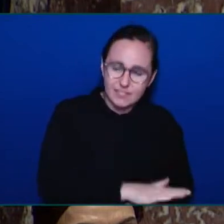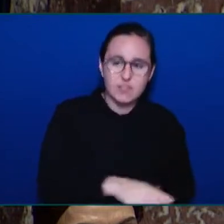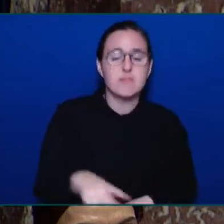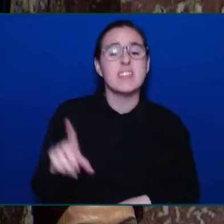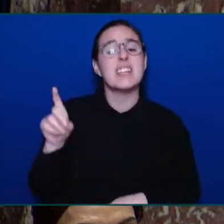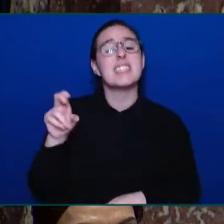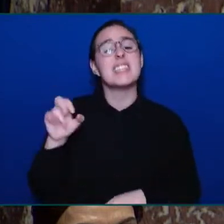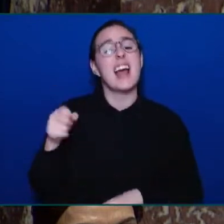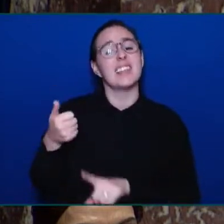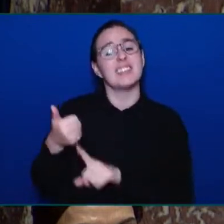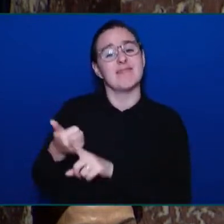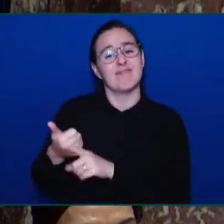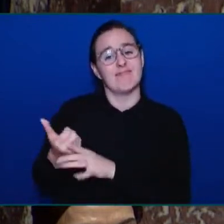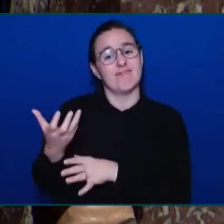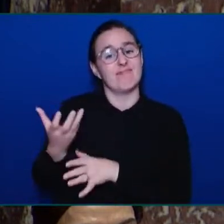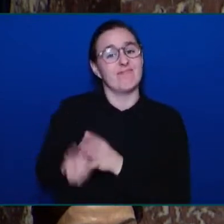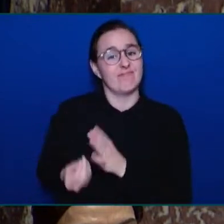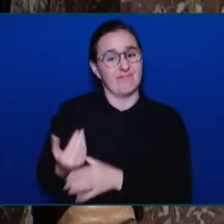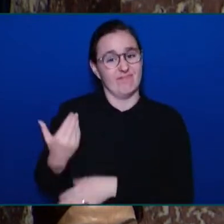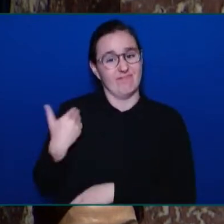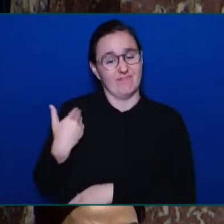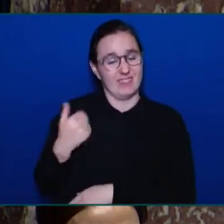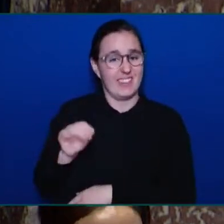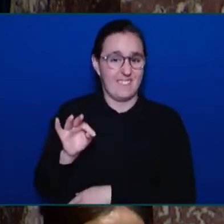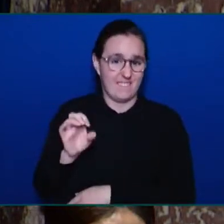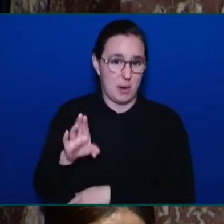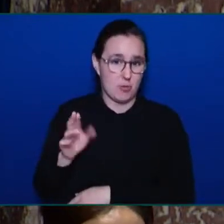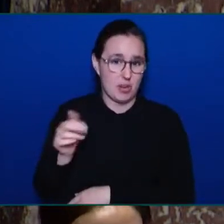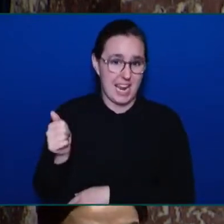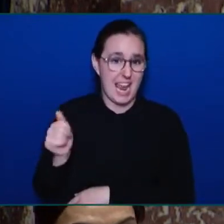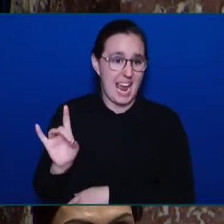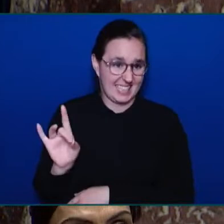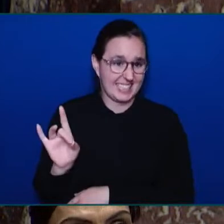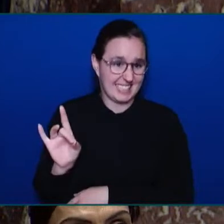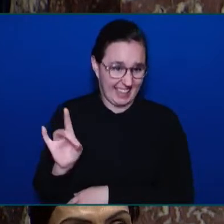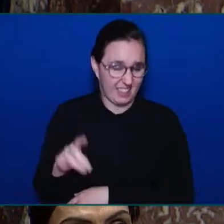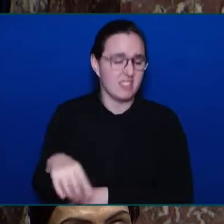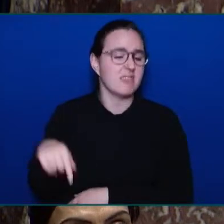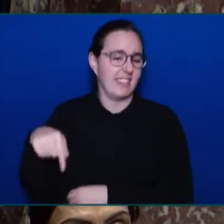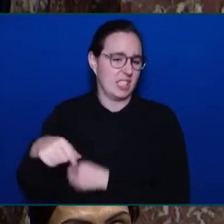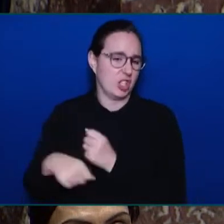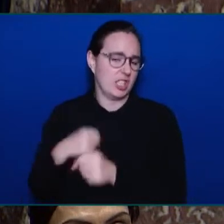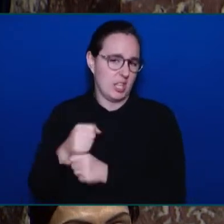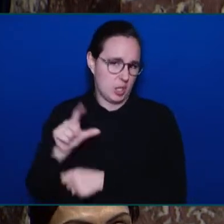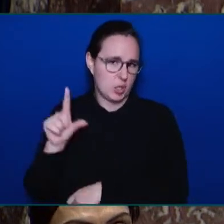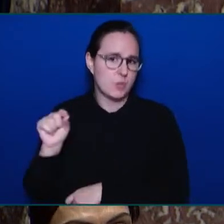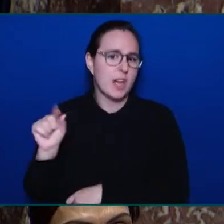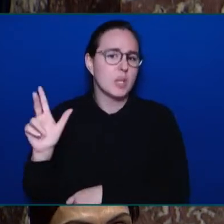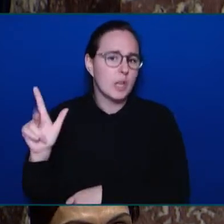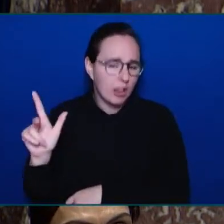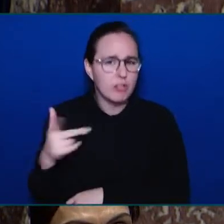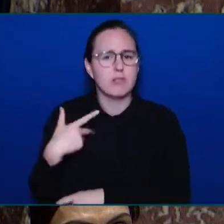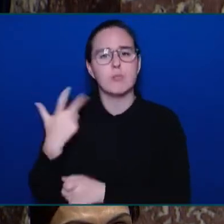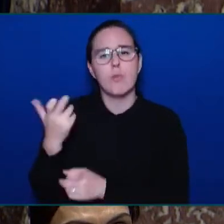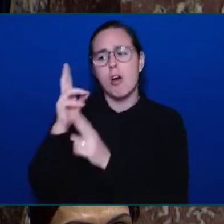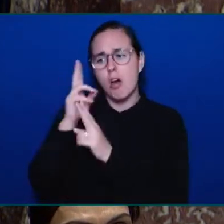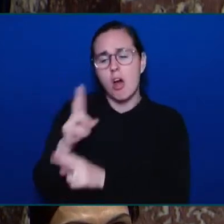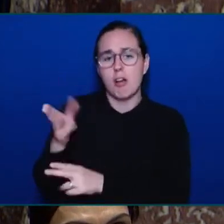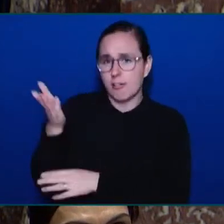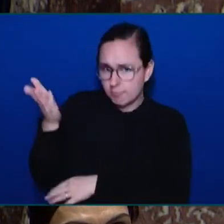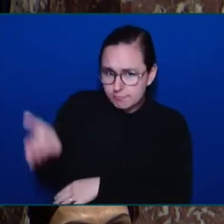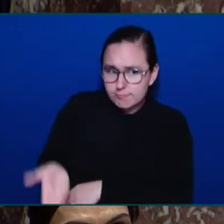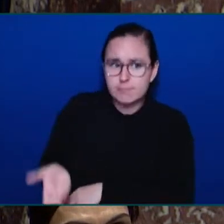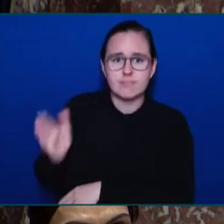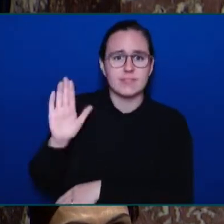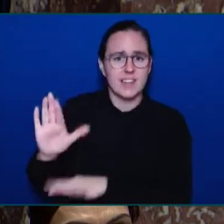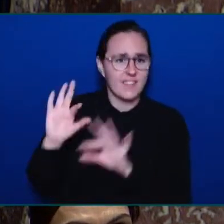of all our friends and fellow volunteers, to Dennis's family, Jason, Kristen, James, and Aiden, our community and our environment